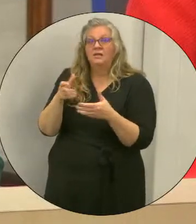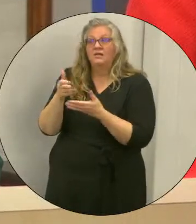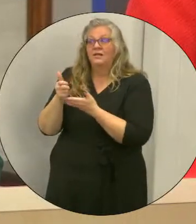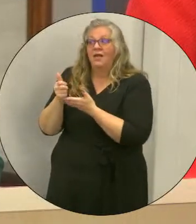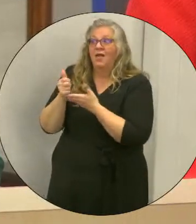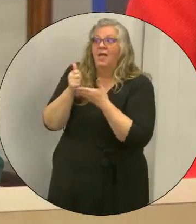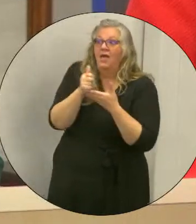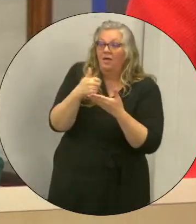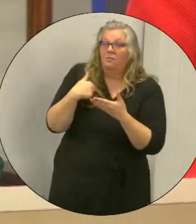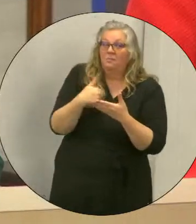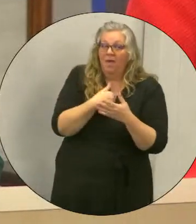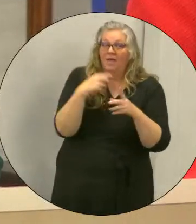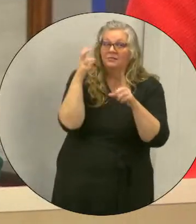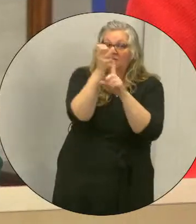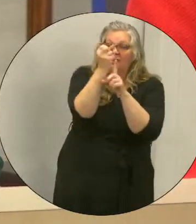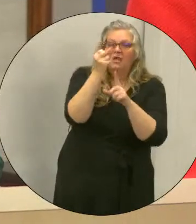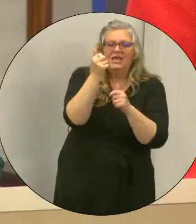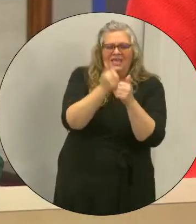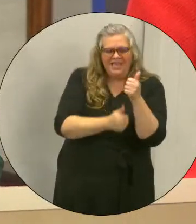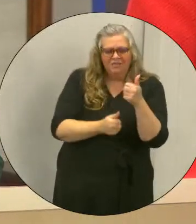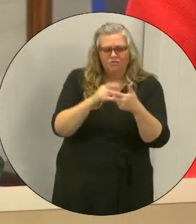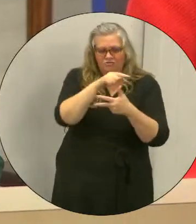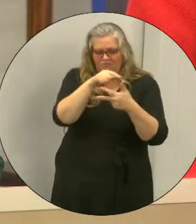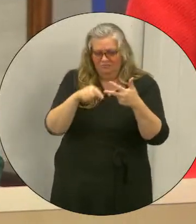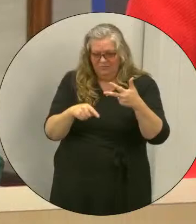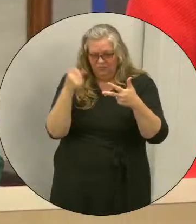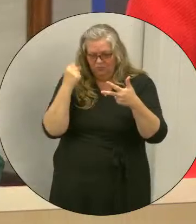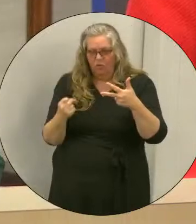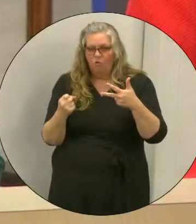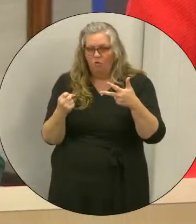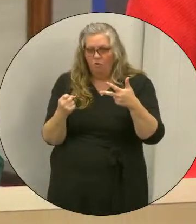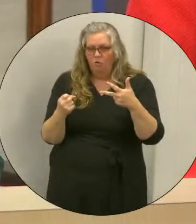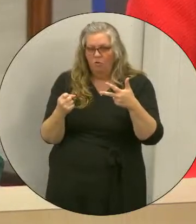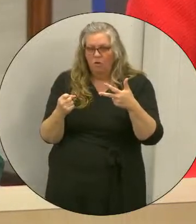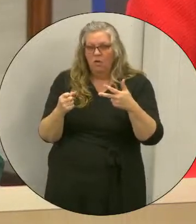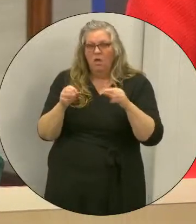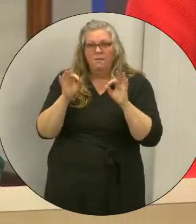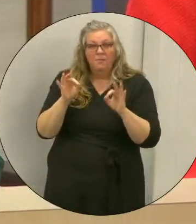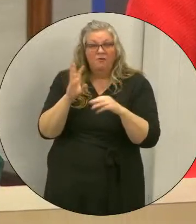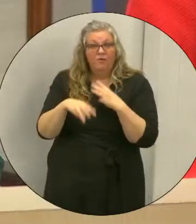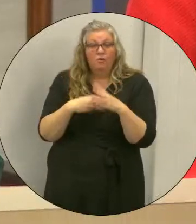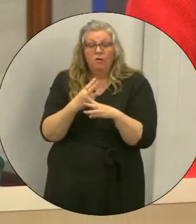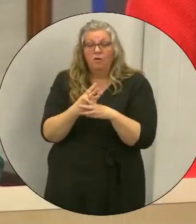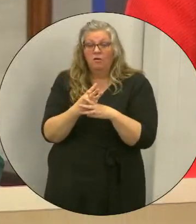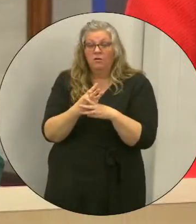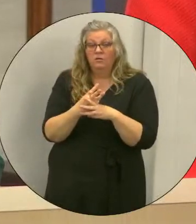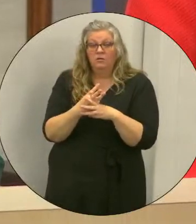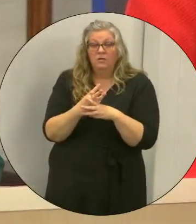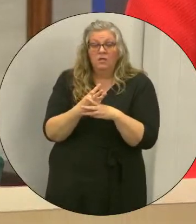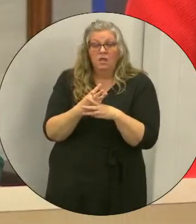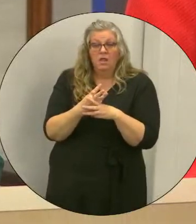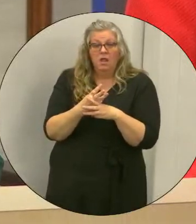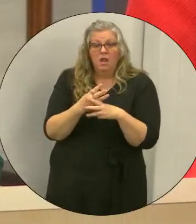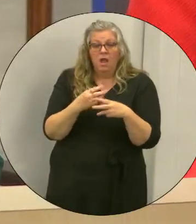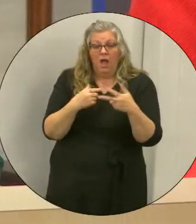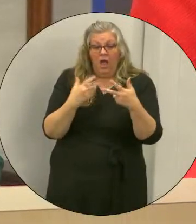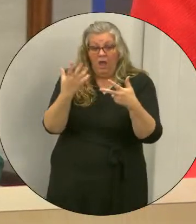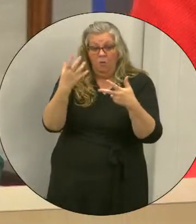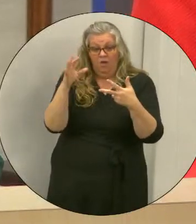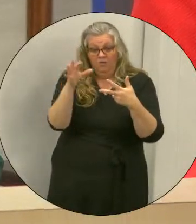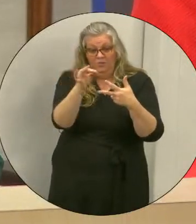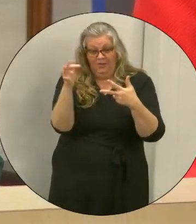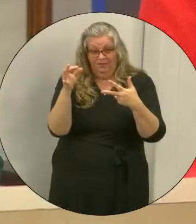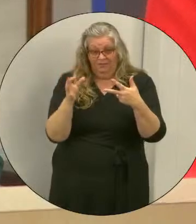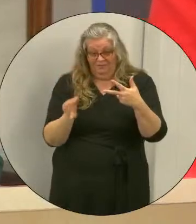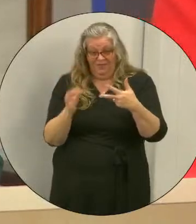one for me had individual strengths. In my perfect world, I would have taken the strengths of all of them and put